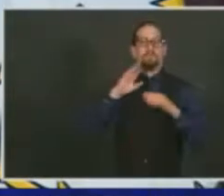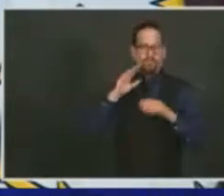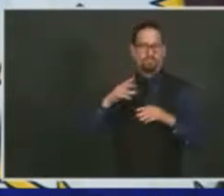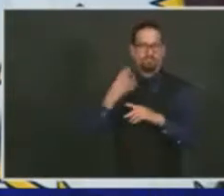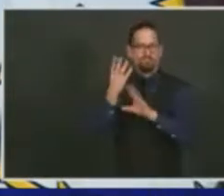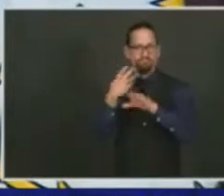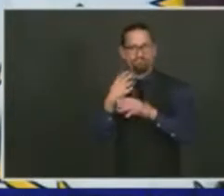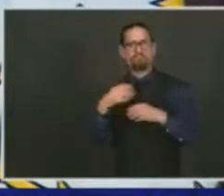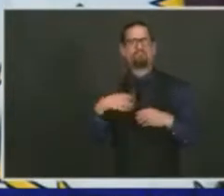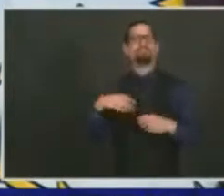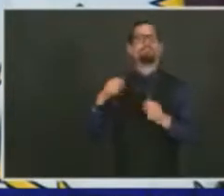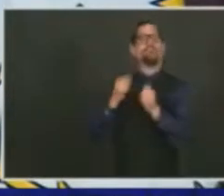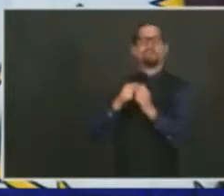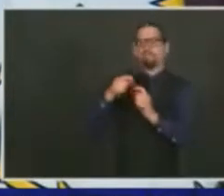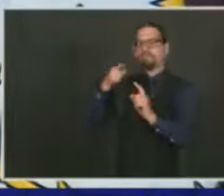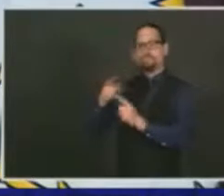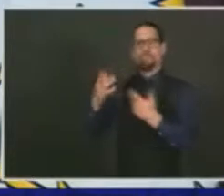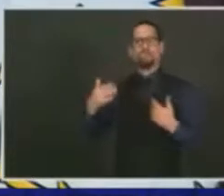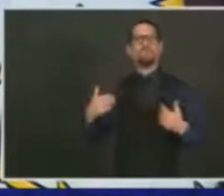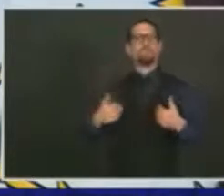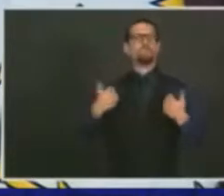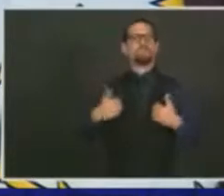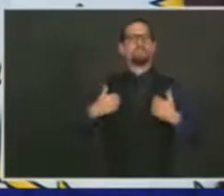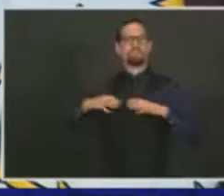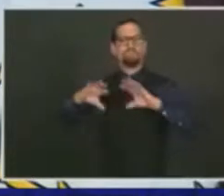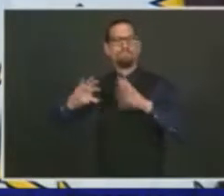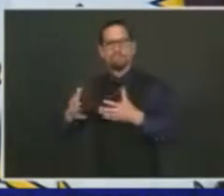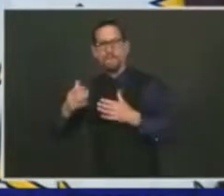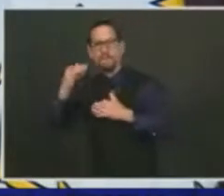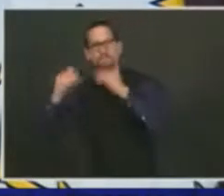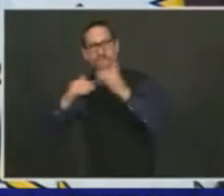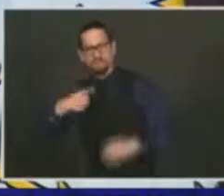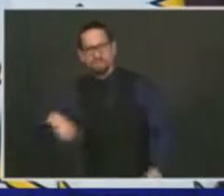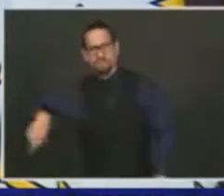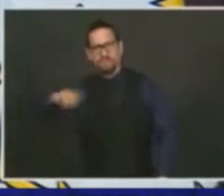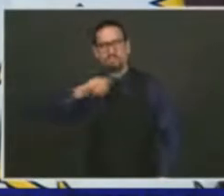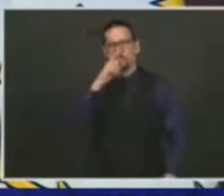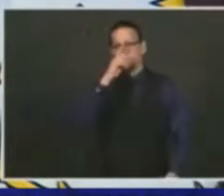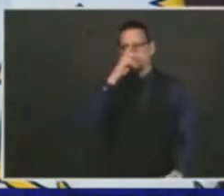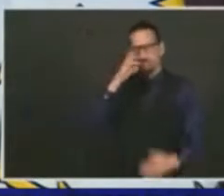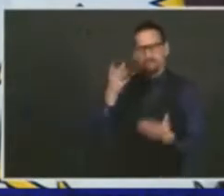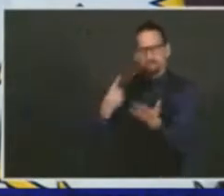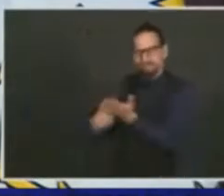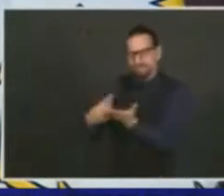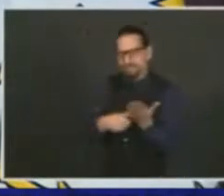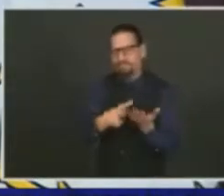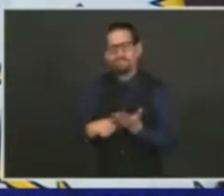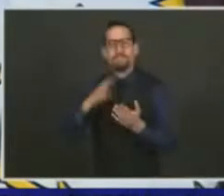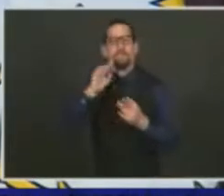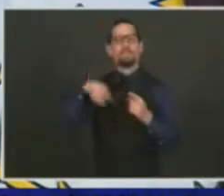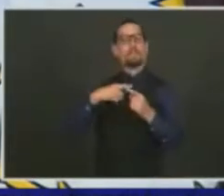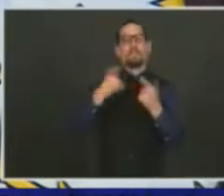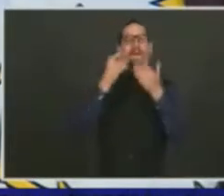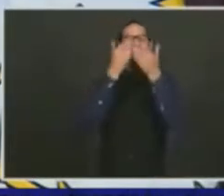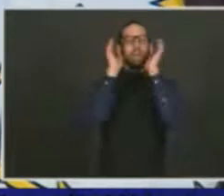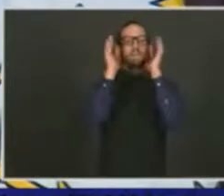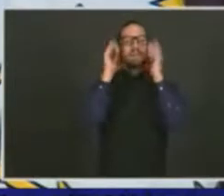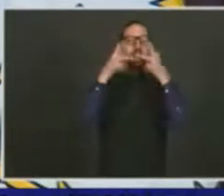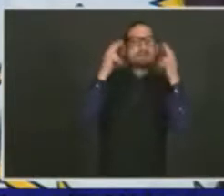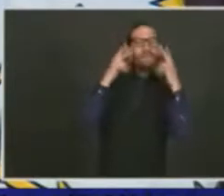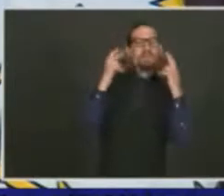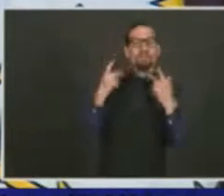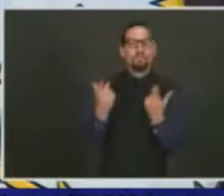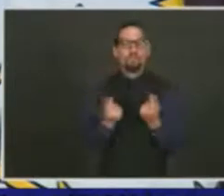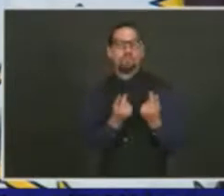for a safe Halloween, as well as their general guidance on how young people can lead the charge to turn the current case